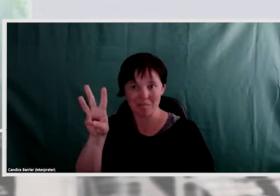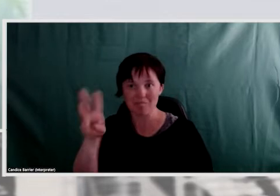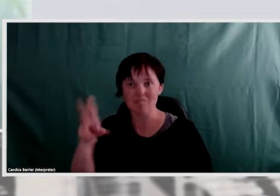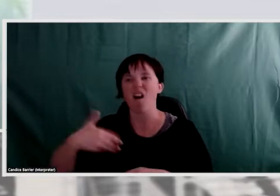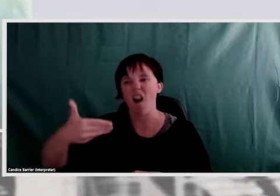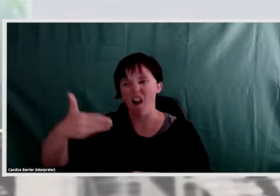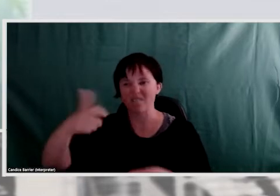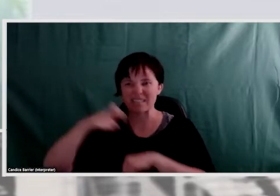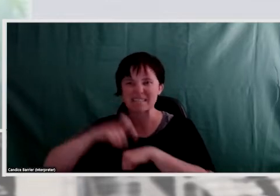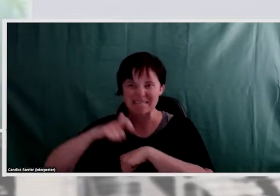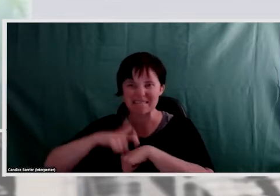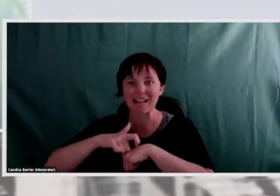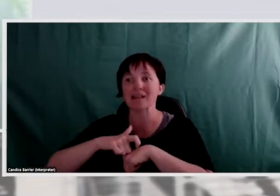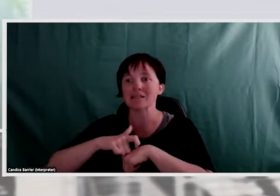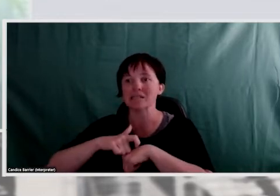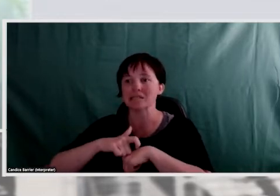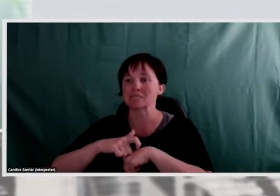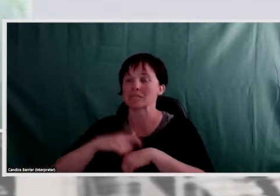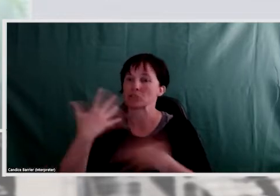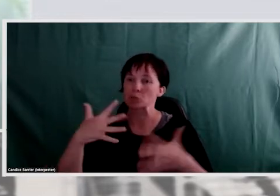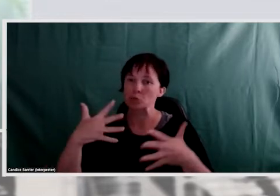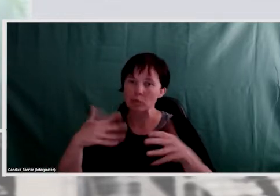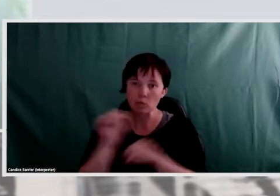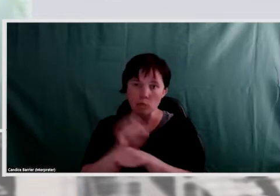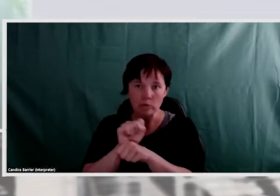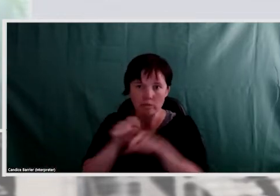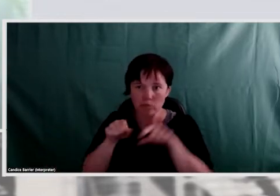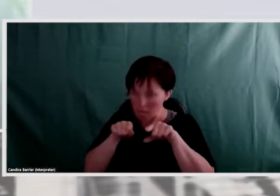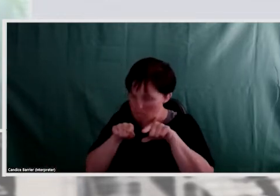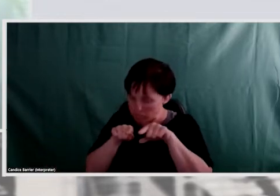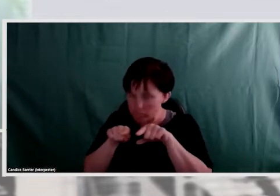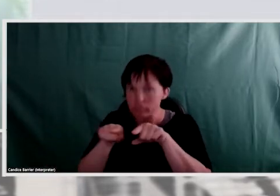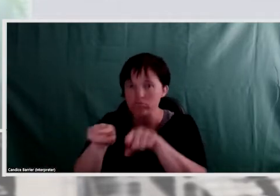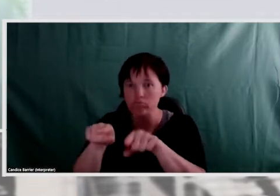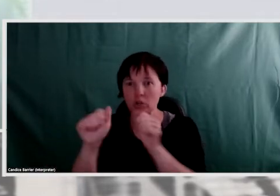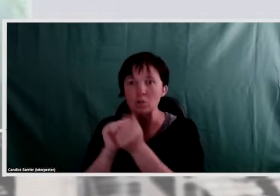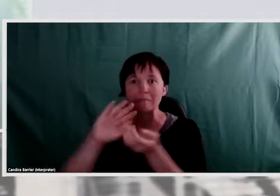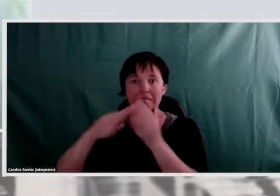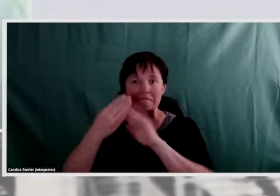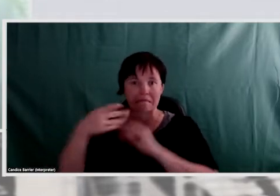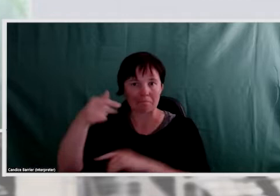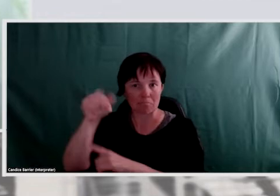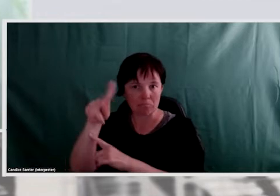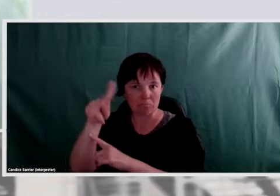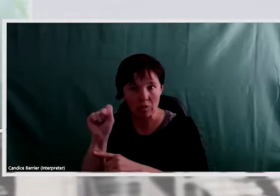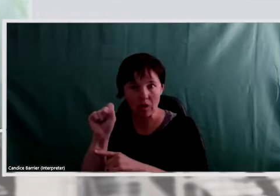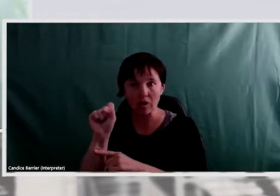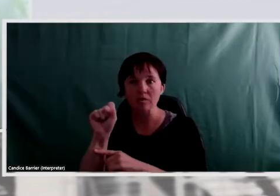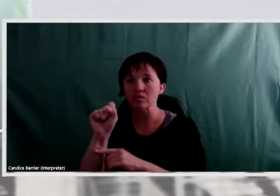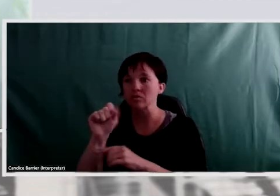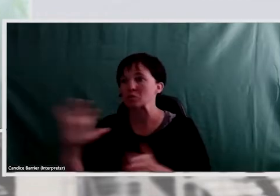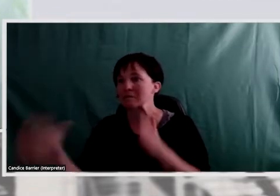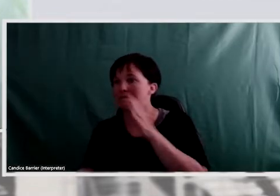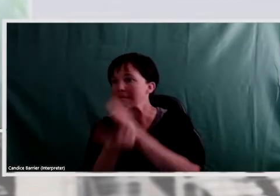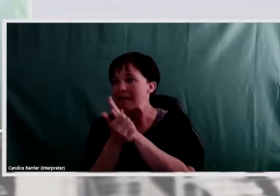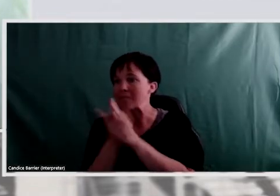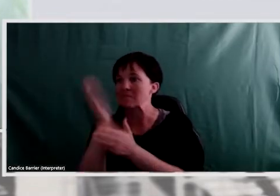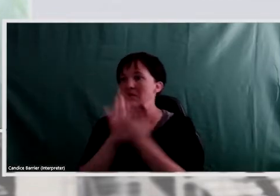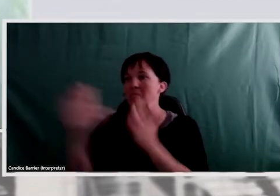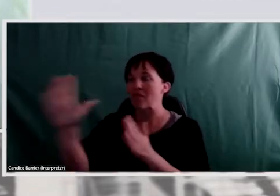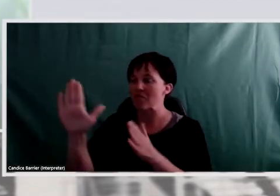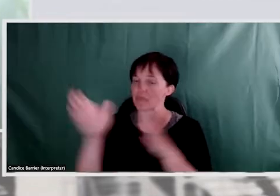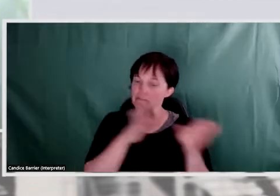is very close in concert with city parks when it comes to adapting some of their strategies around